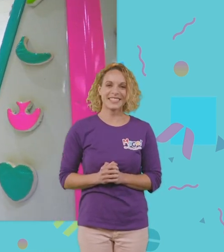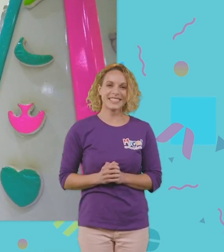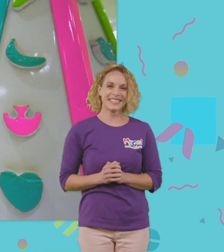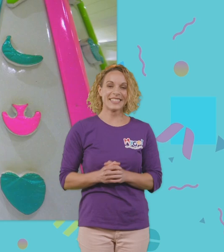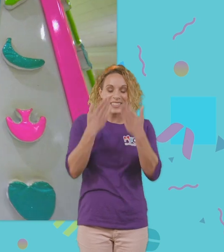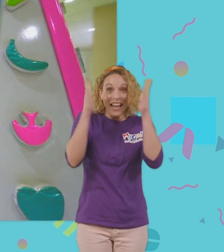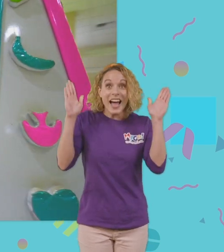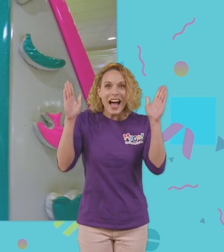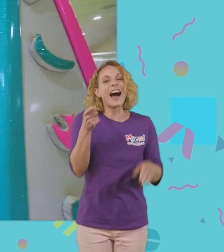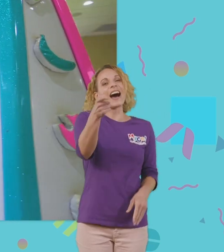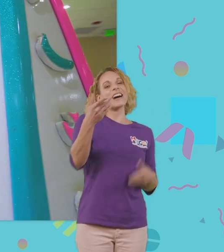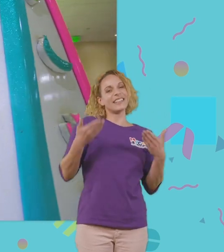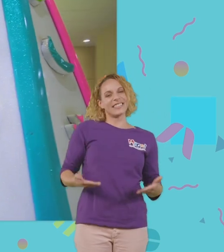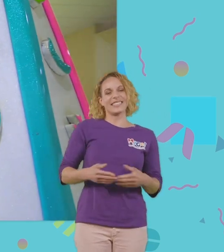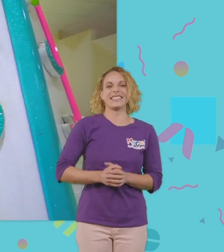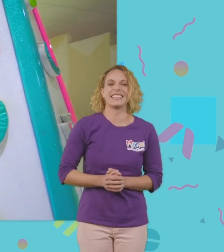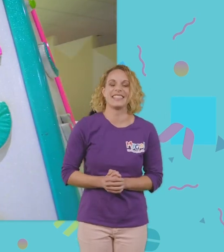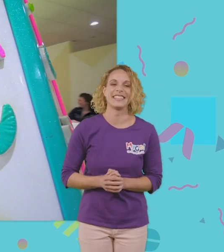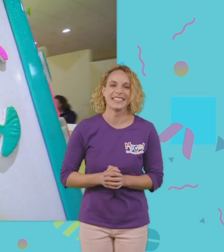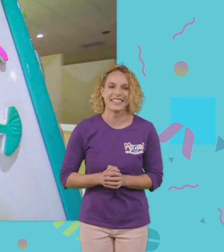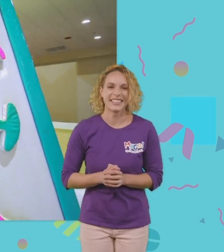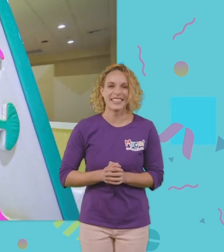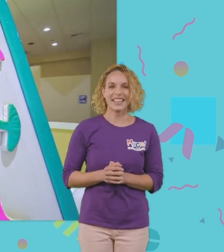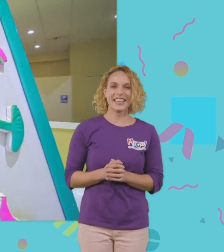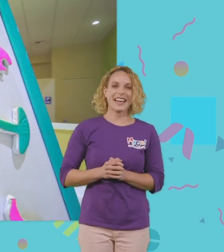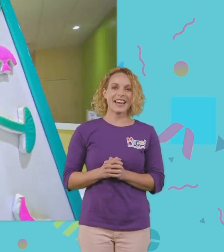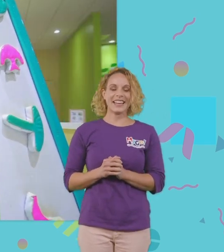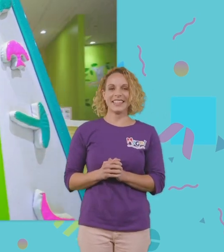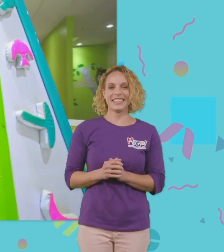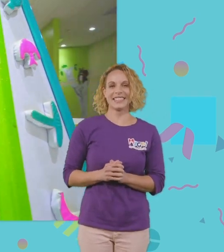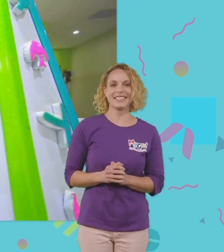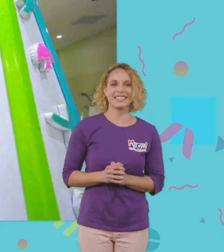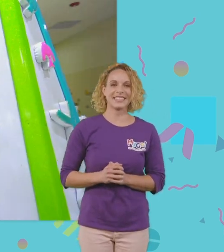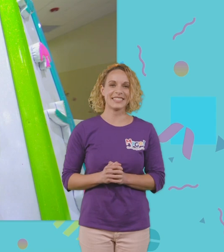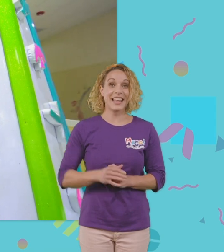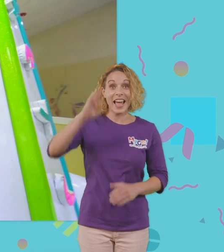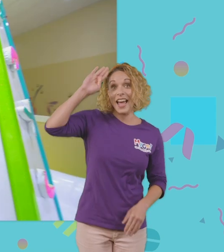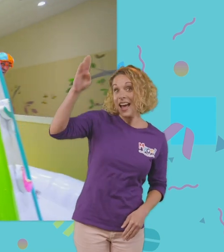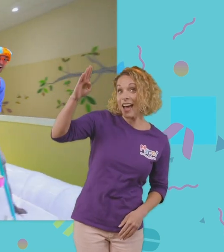Peekaboo, there you are!